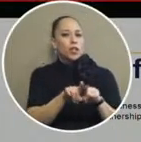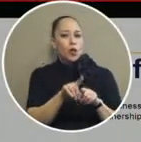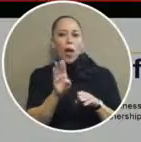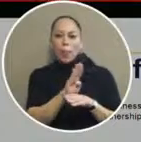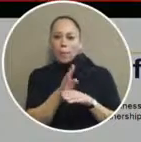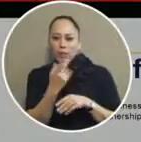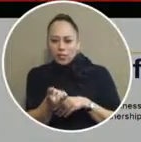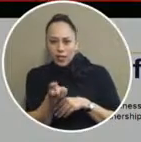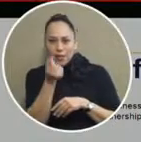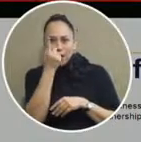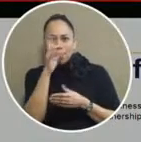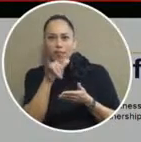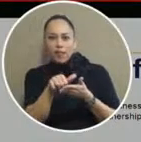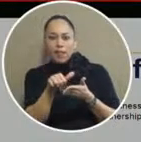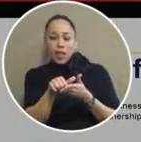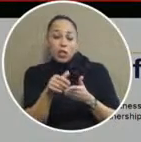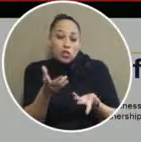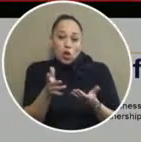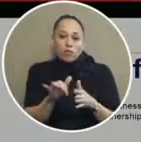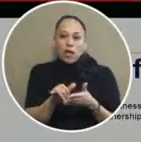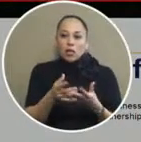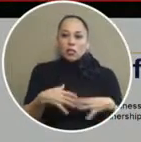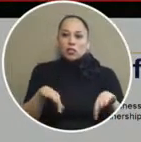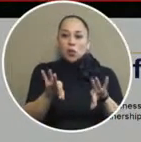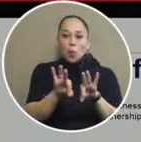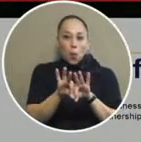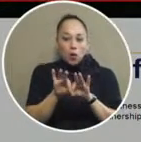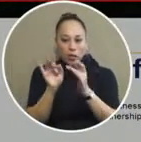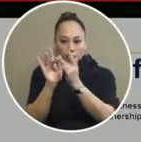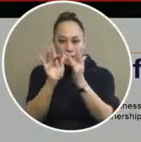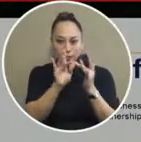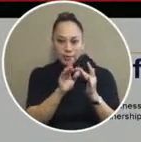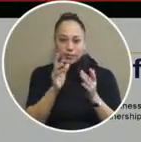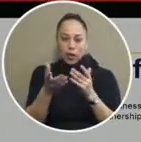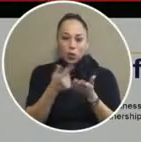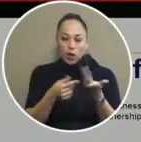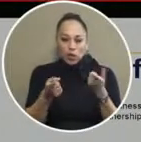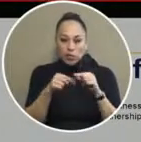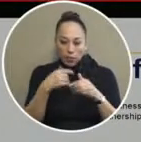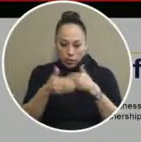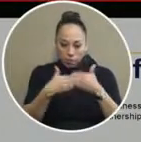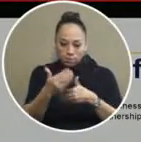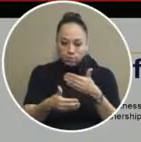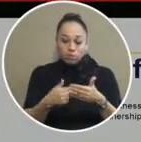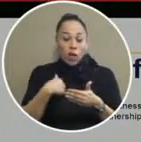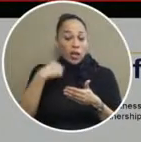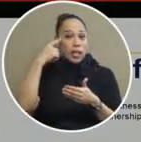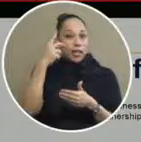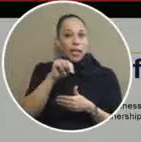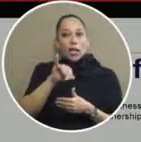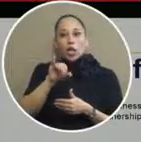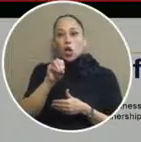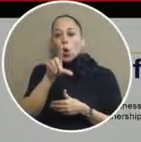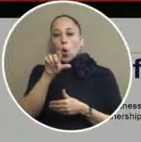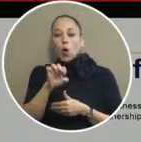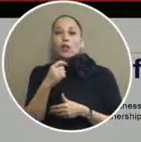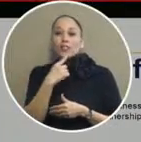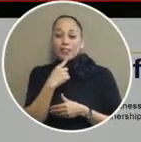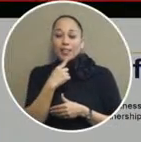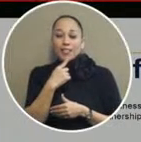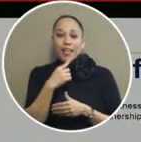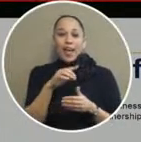businesses understand that. So there's significant outreach that's ongoing, that's in progress. And I think Nicole mentioned, you know,